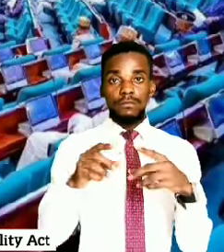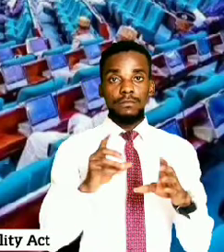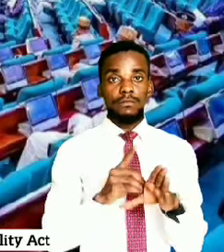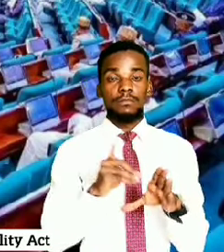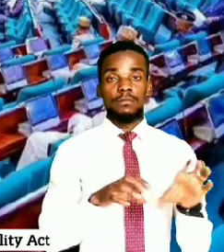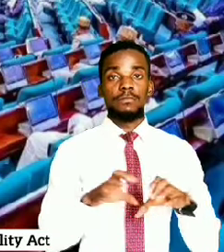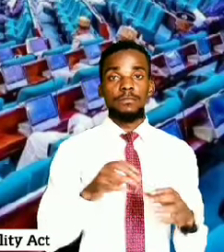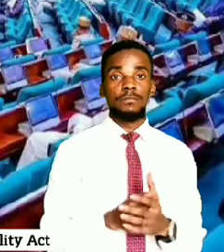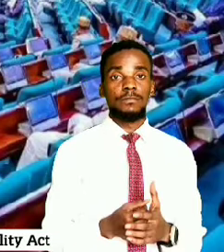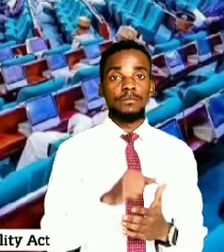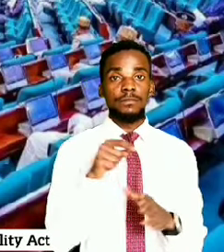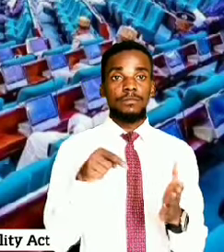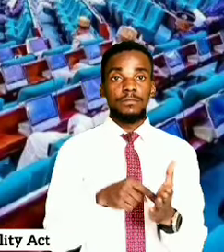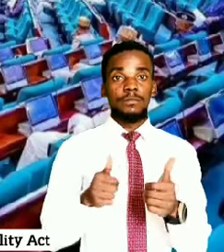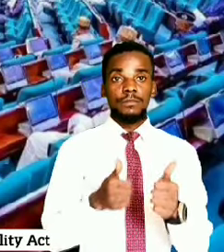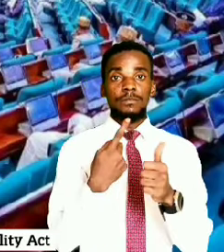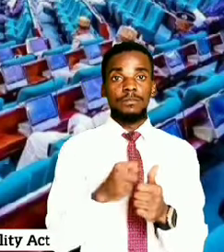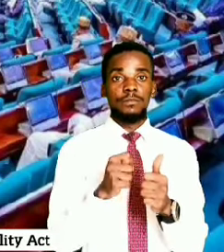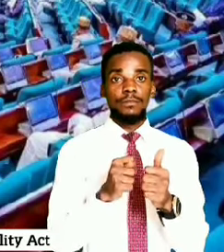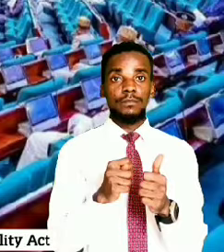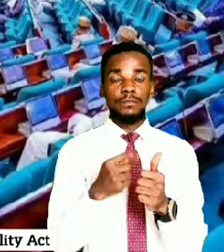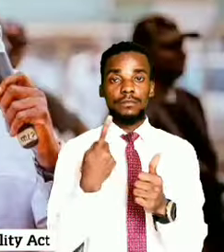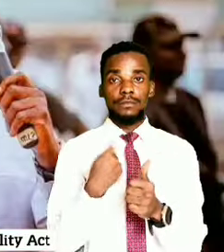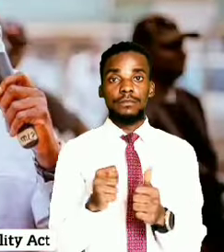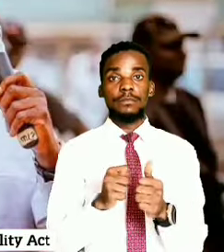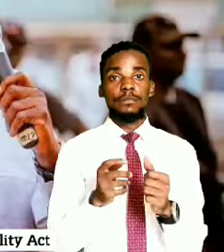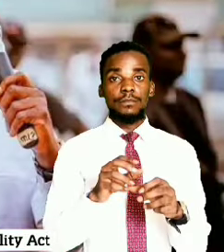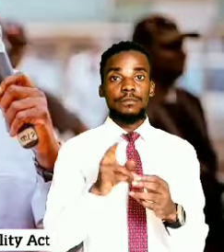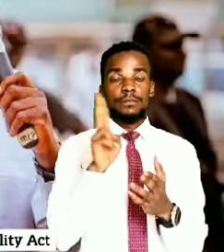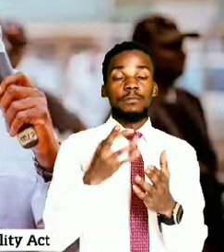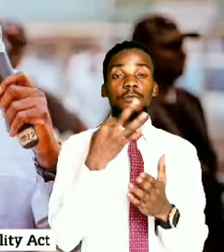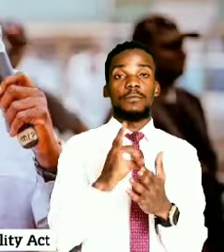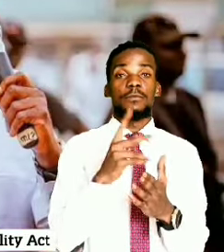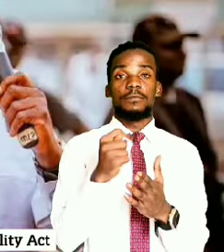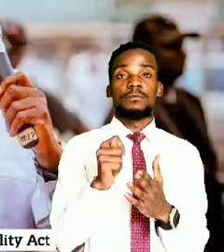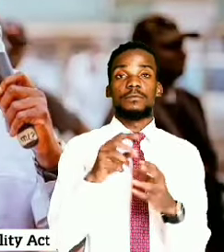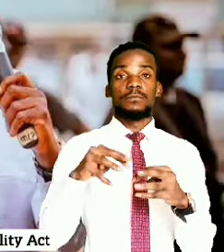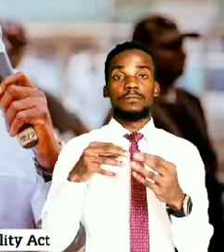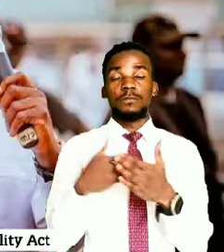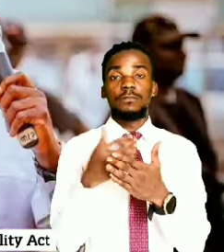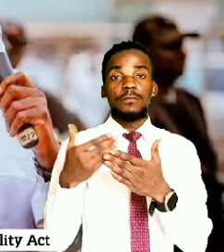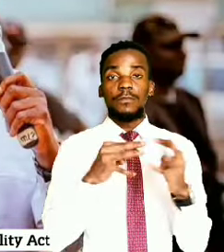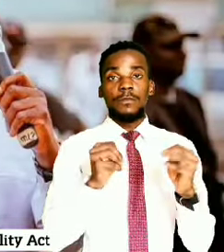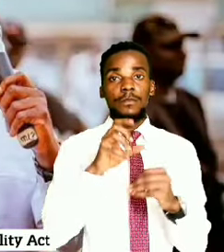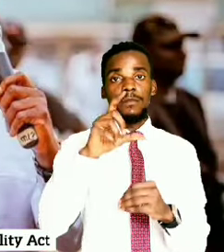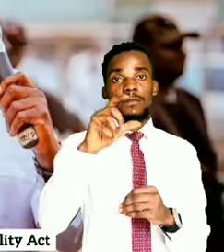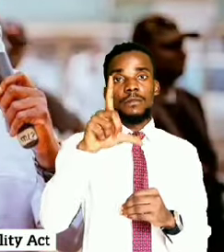This follows the adoption of a motion moved by Omar Bolan-Rio Mola at the plenary.